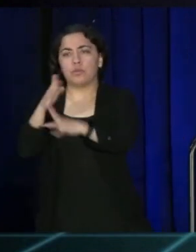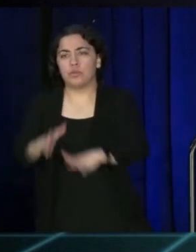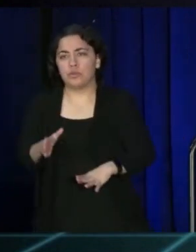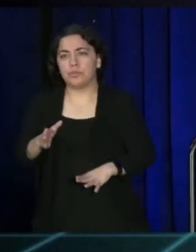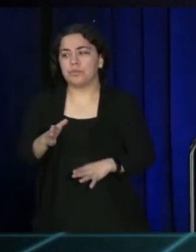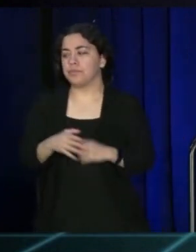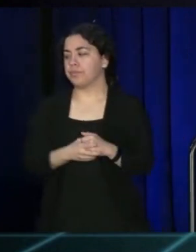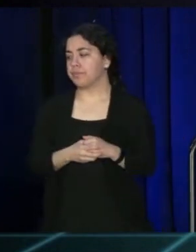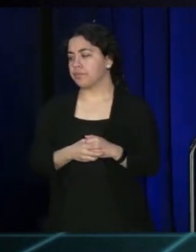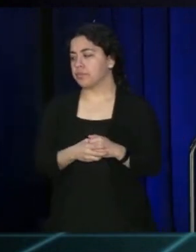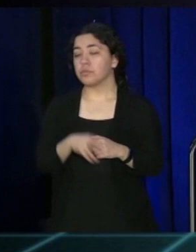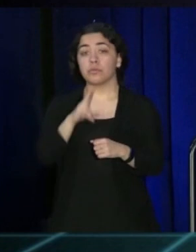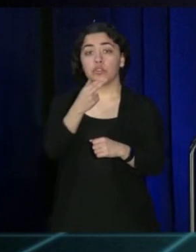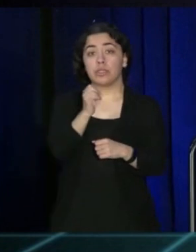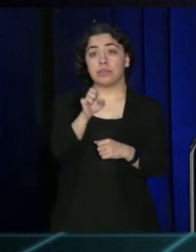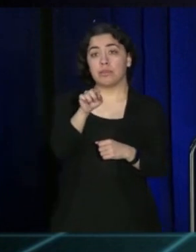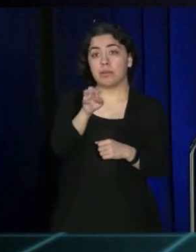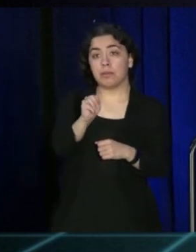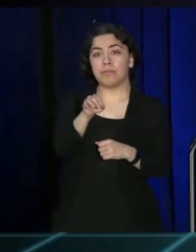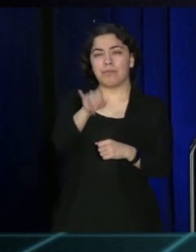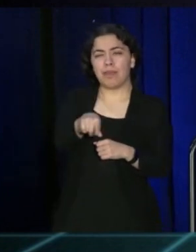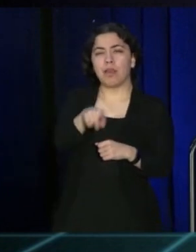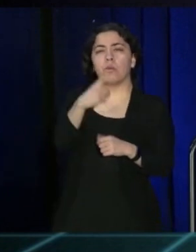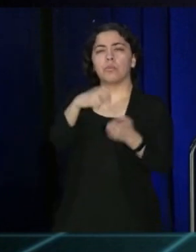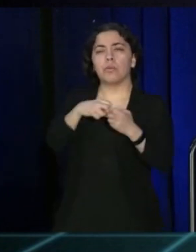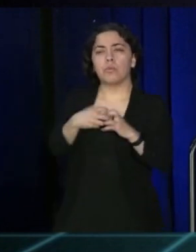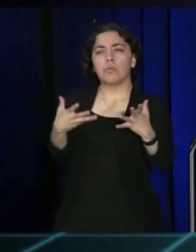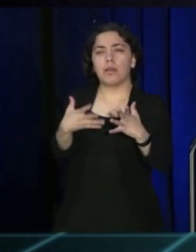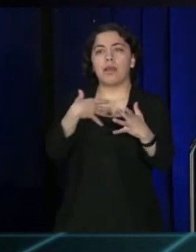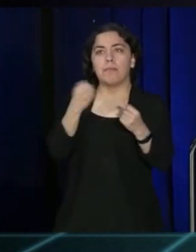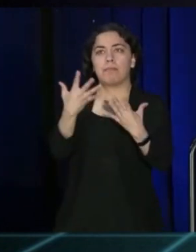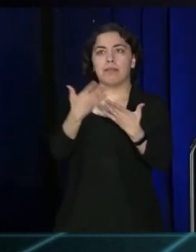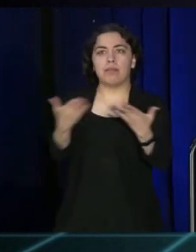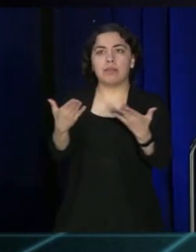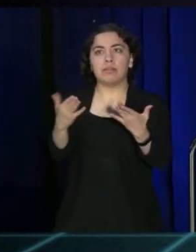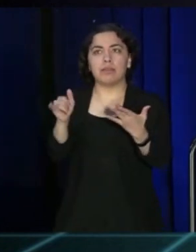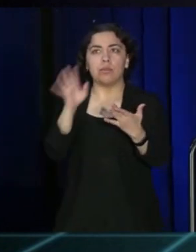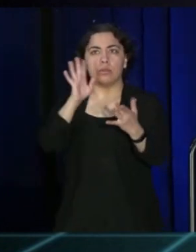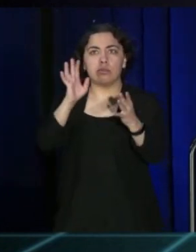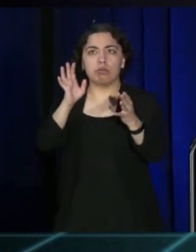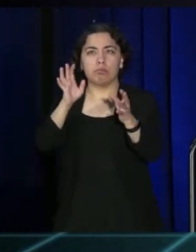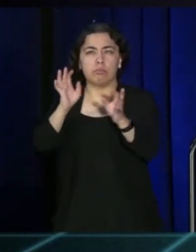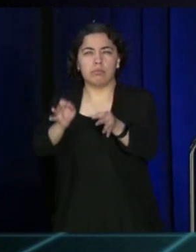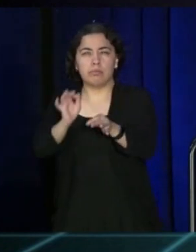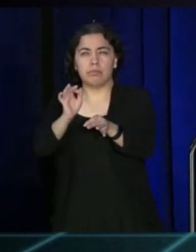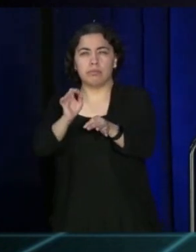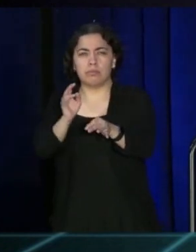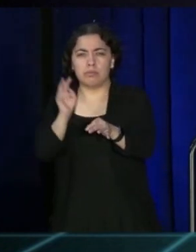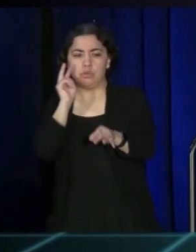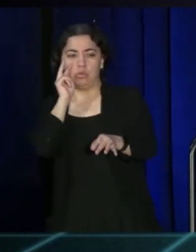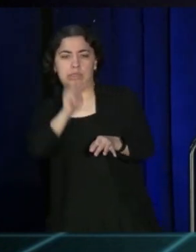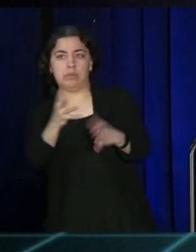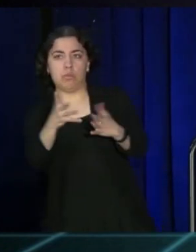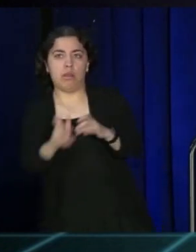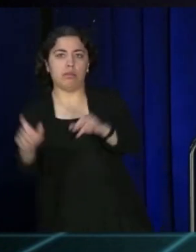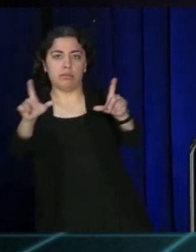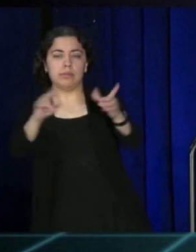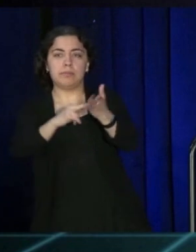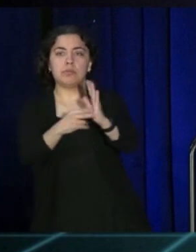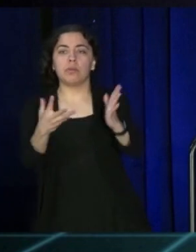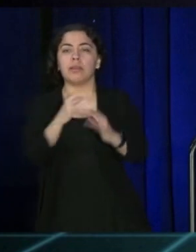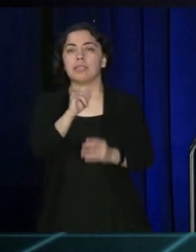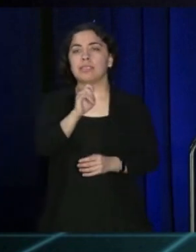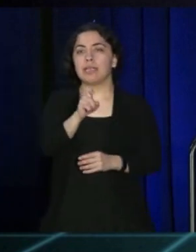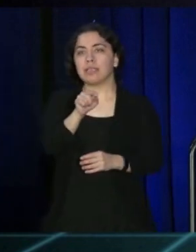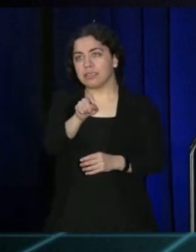problem here is that Chase has a bunch of dynamic stuff that's going to determine what you see. So they put a index HTML somewhere on